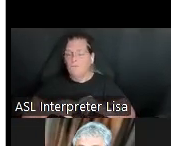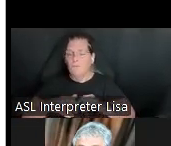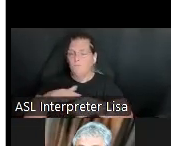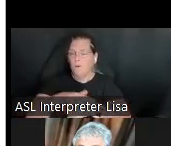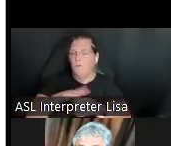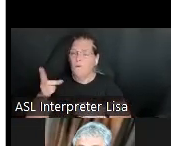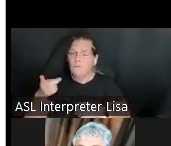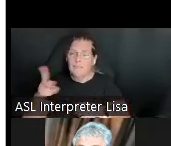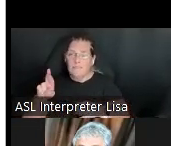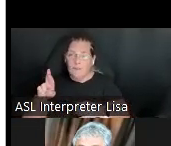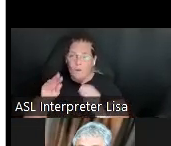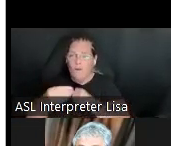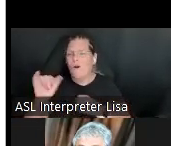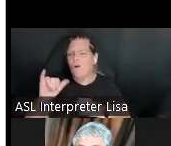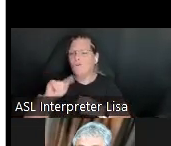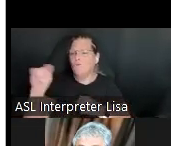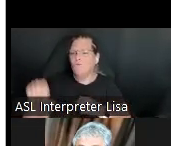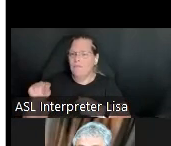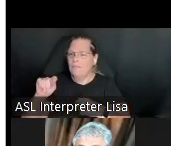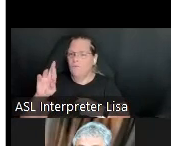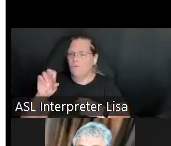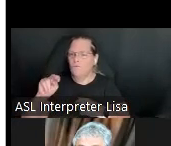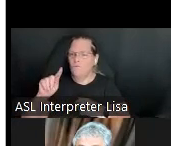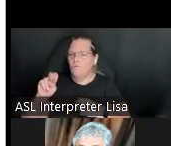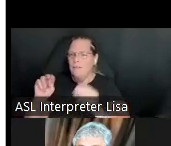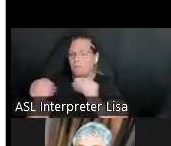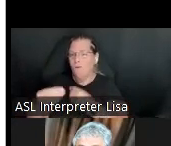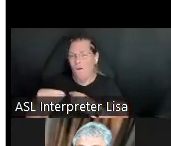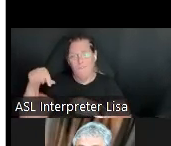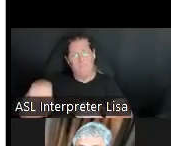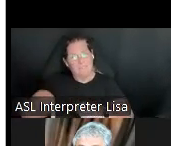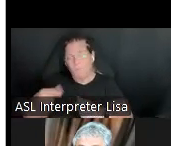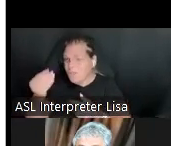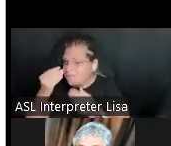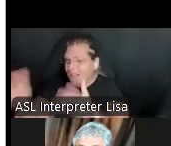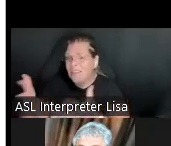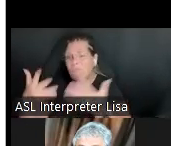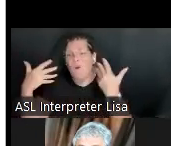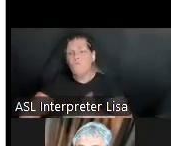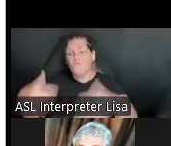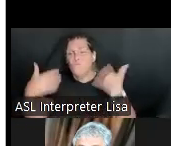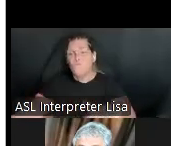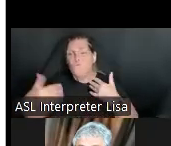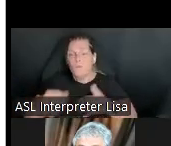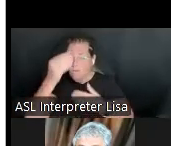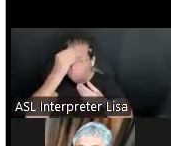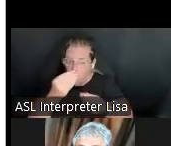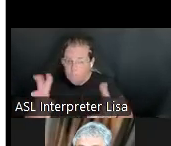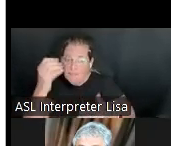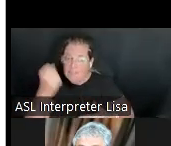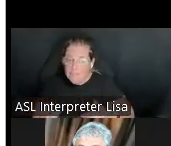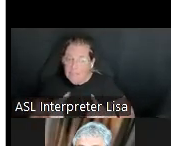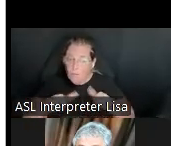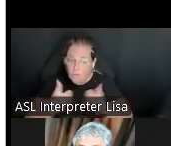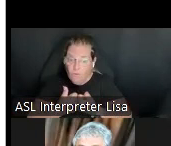offices and also our Trenton office about, this barrier that we're facing. So that is something that the South does face Sure.